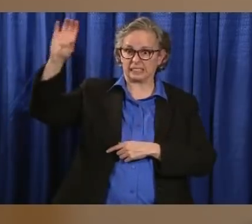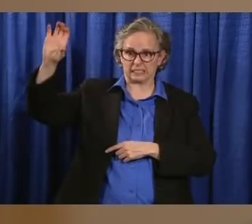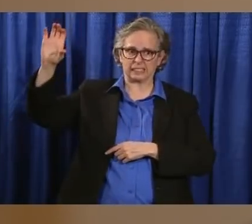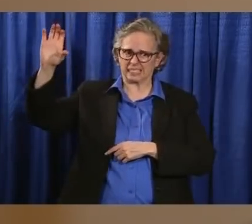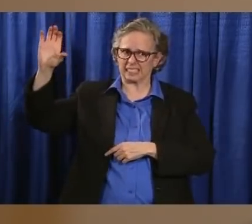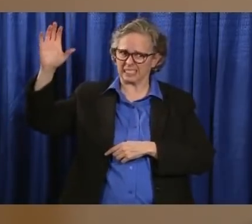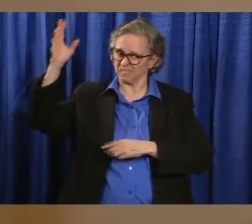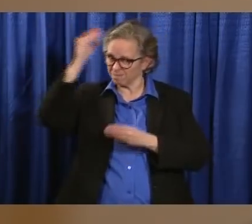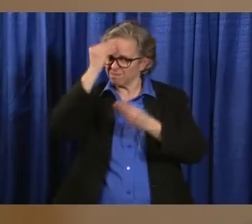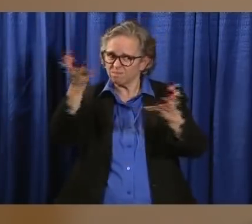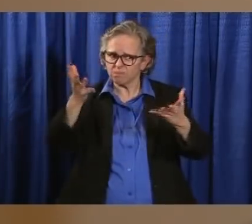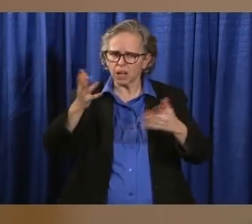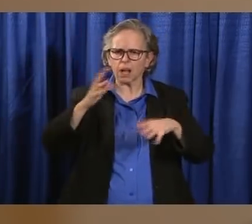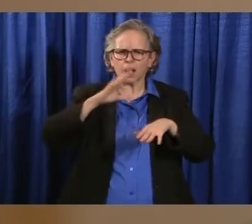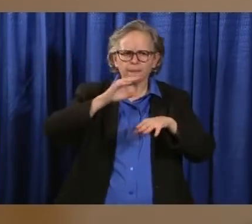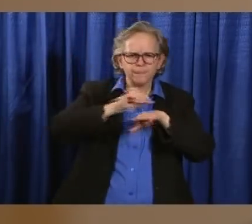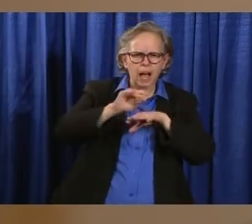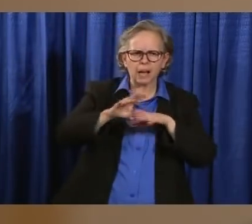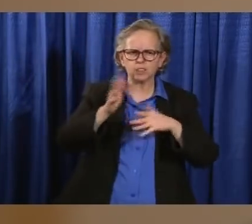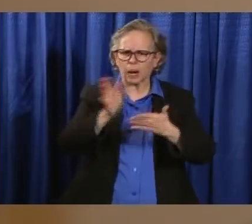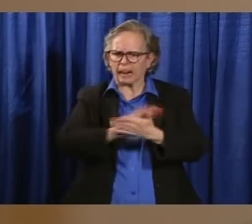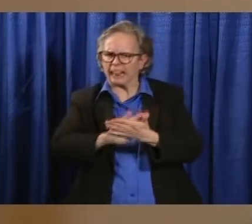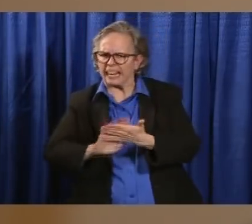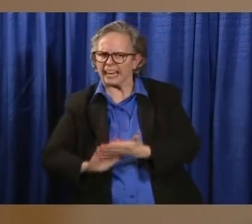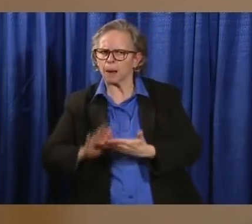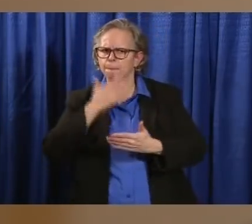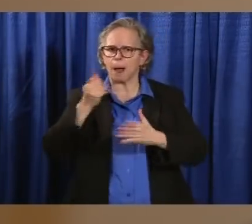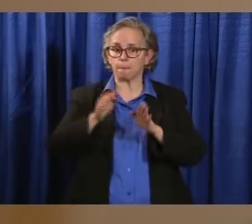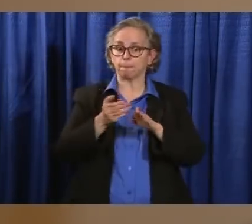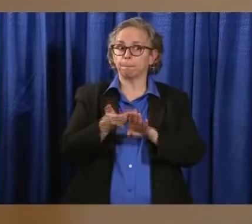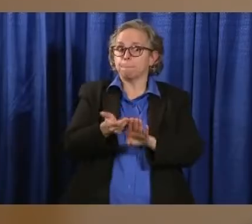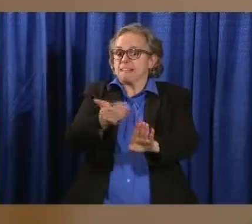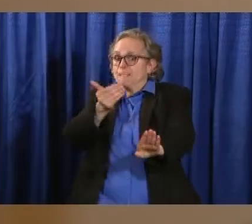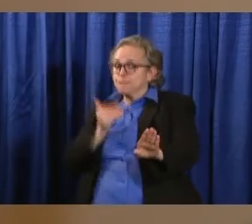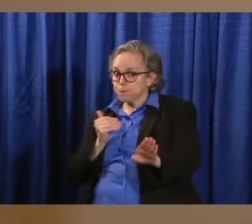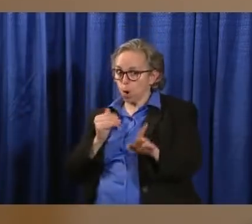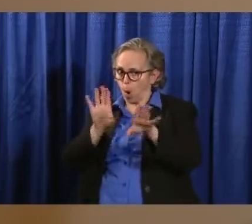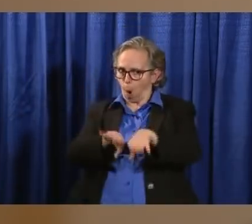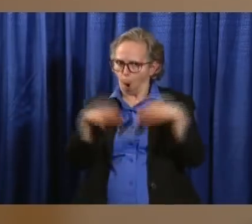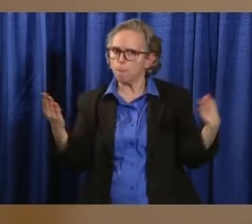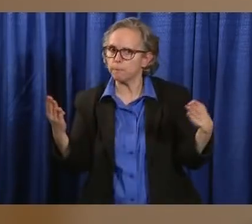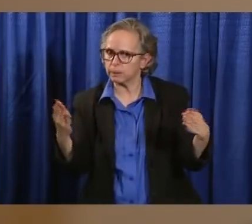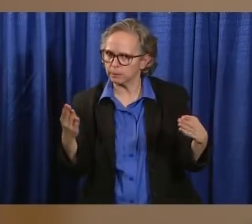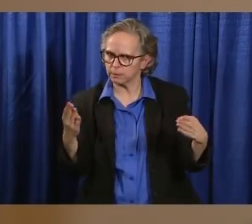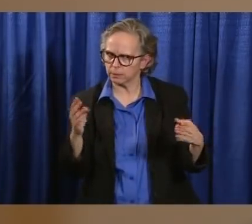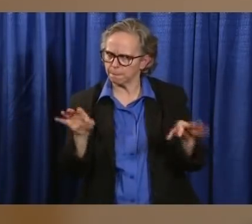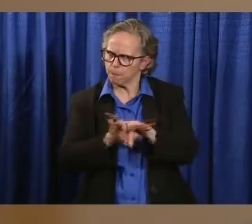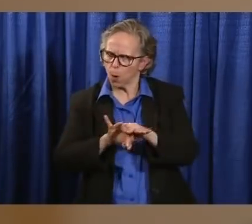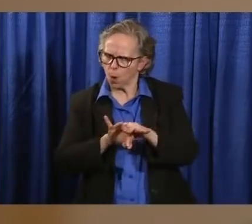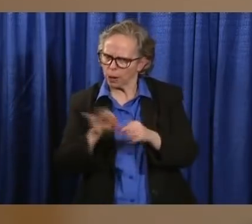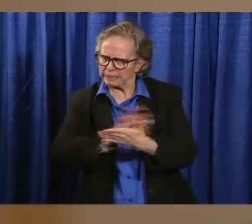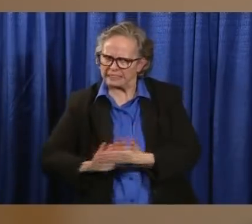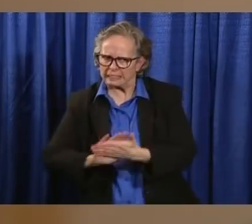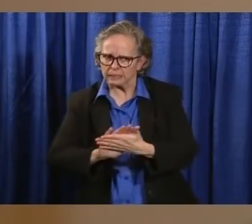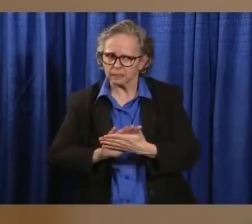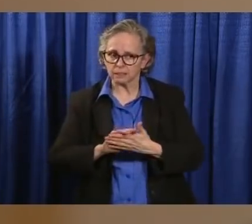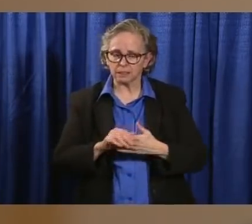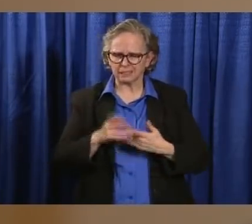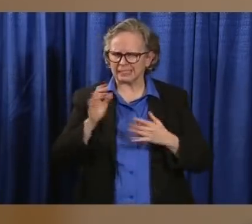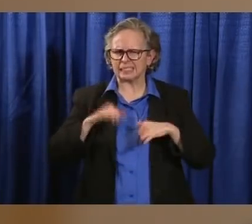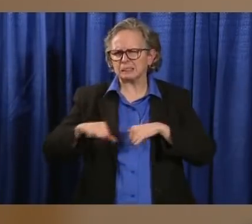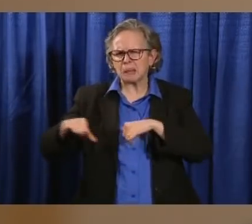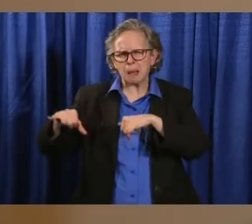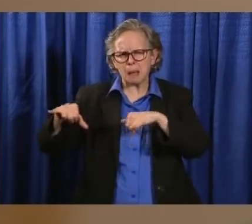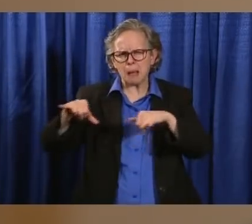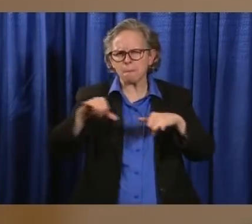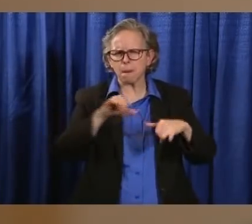on the outside before you open it. But I do think a lot of these same businesses are, and I've spoken to a few,